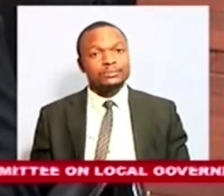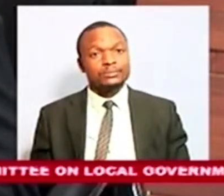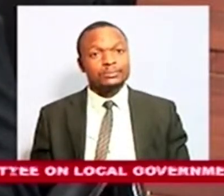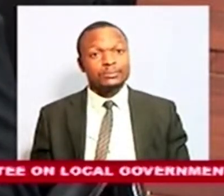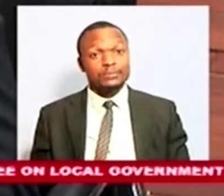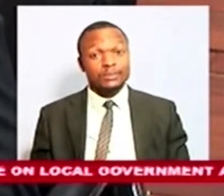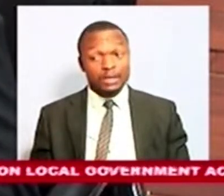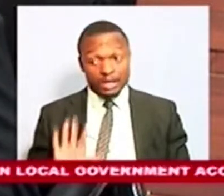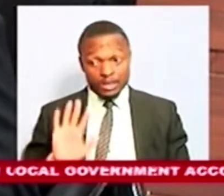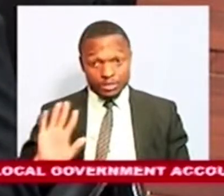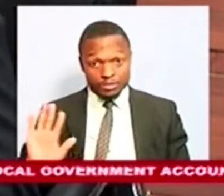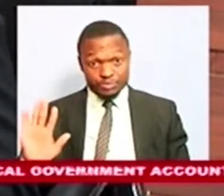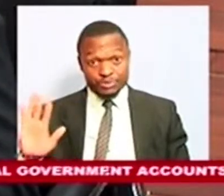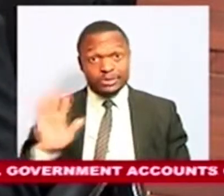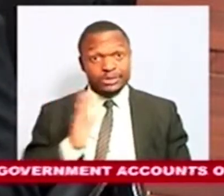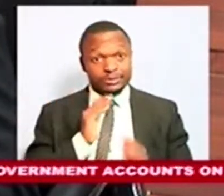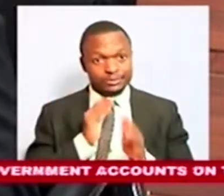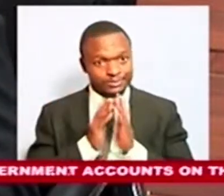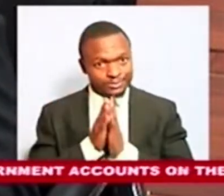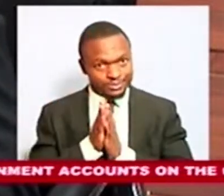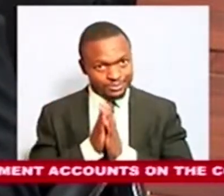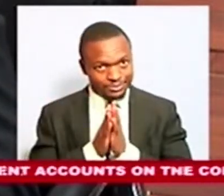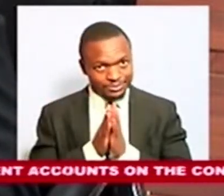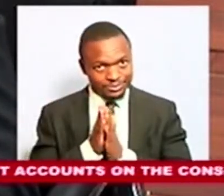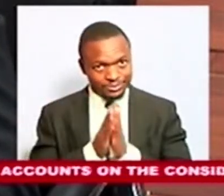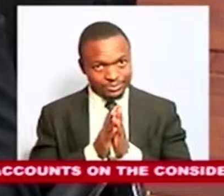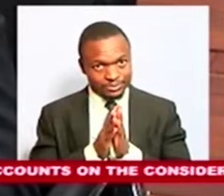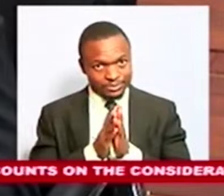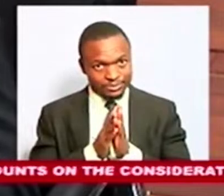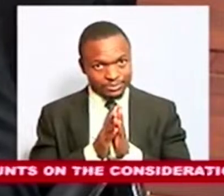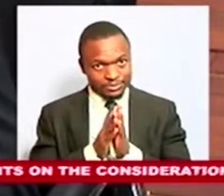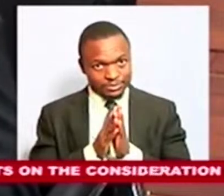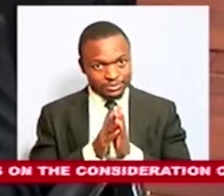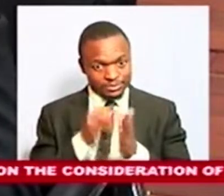my interest is on item number 7,